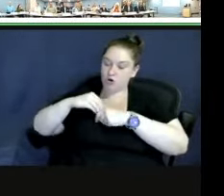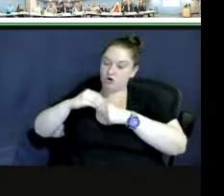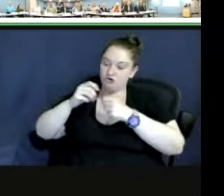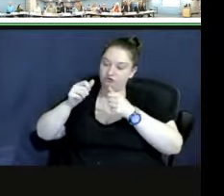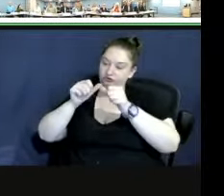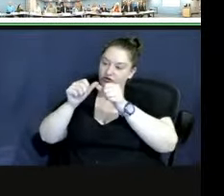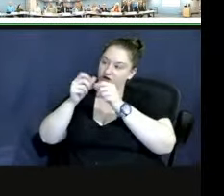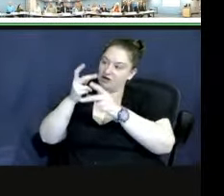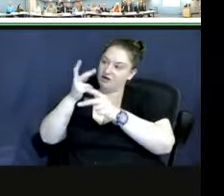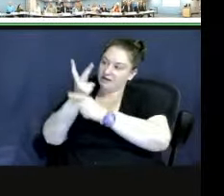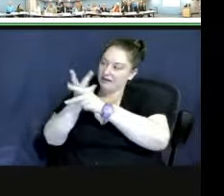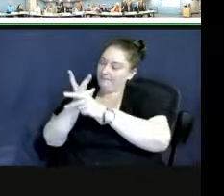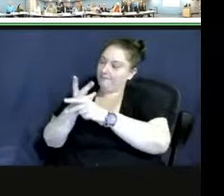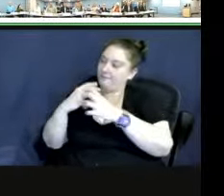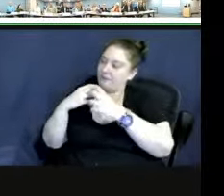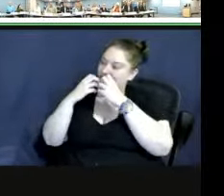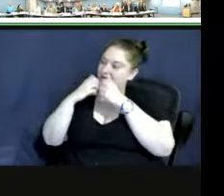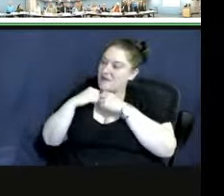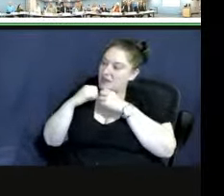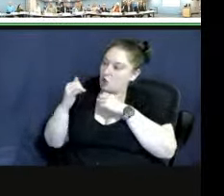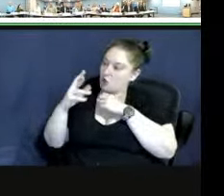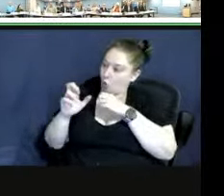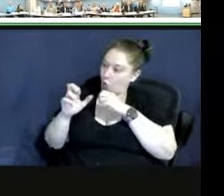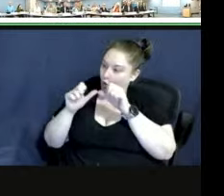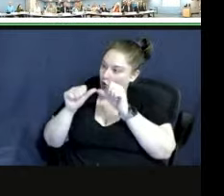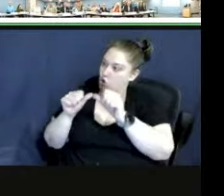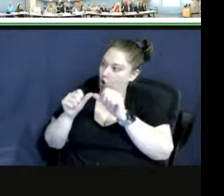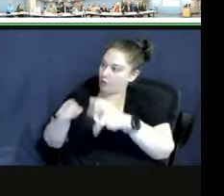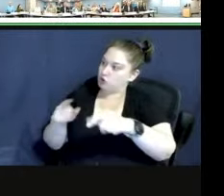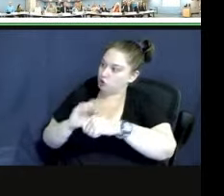going and during the pandemic.